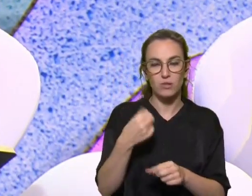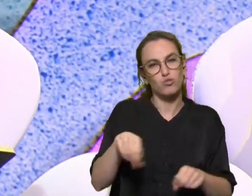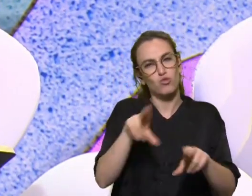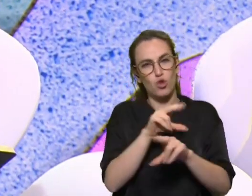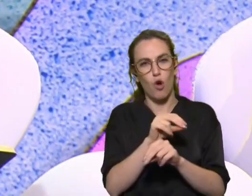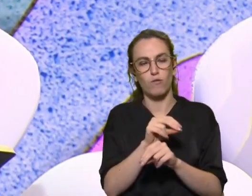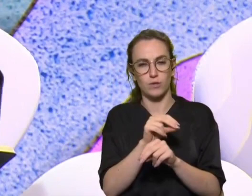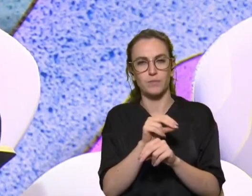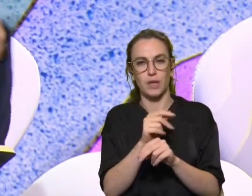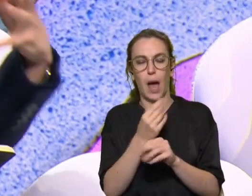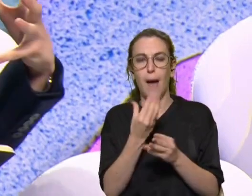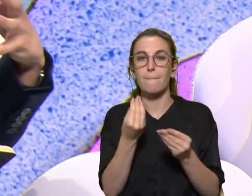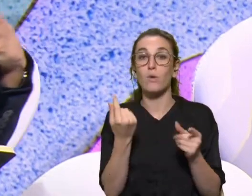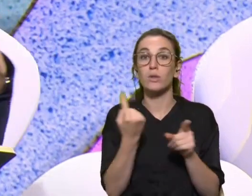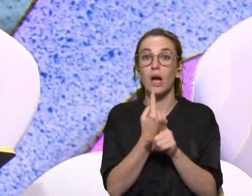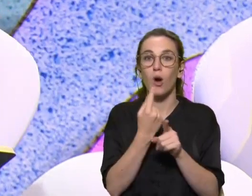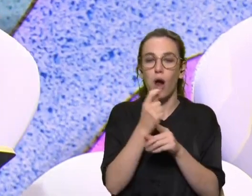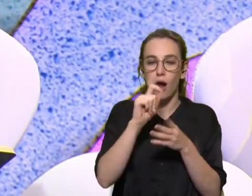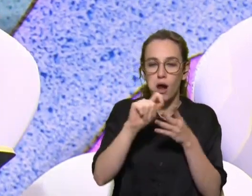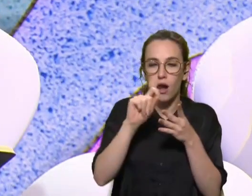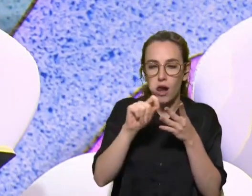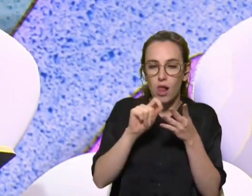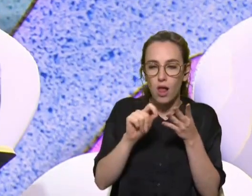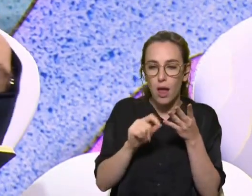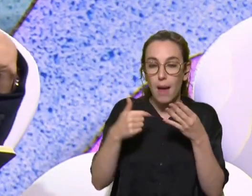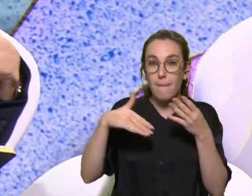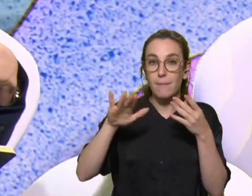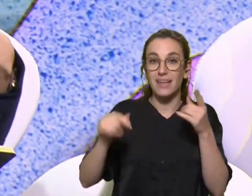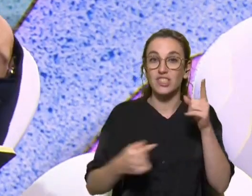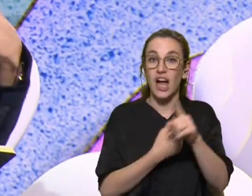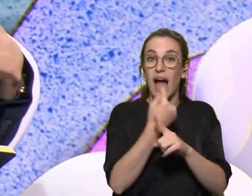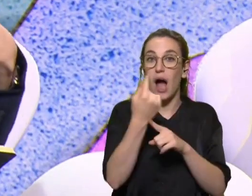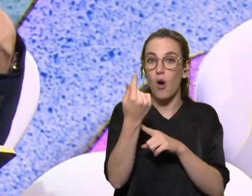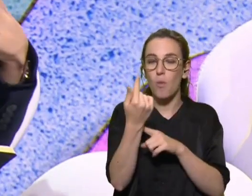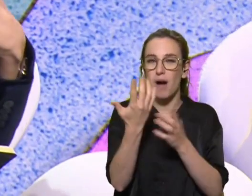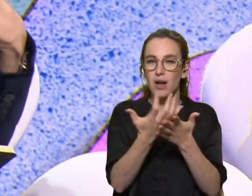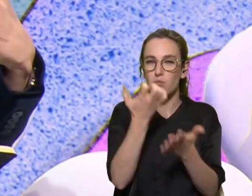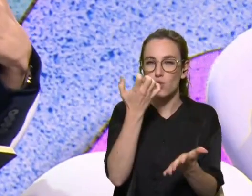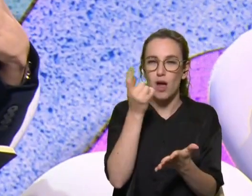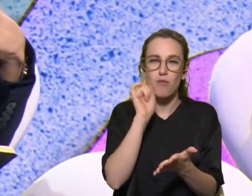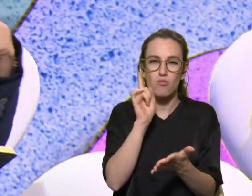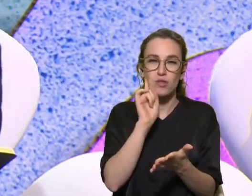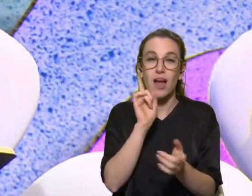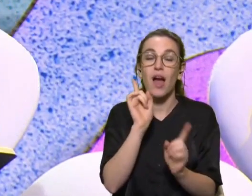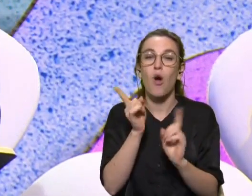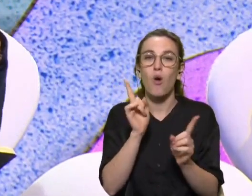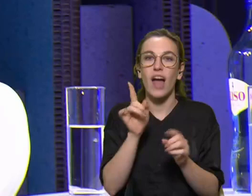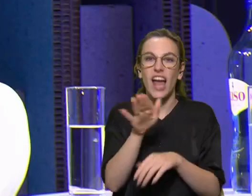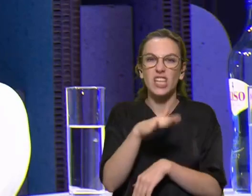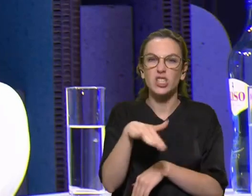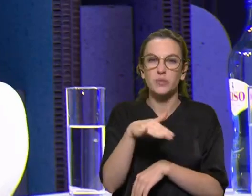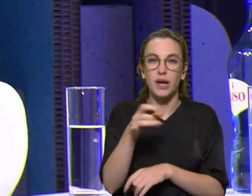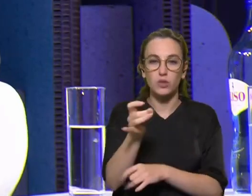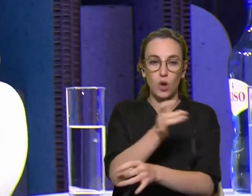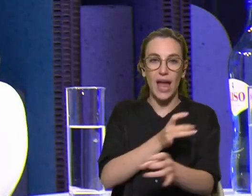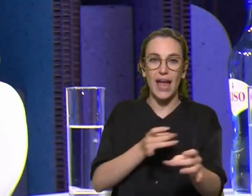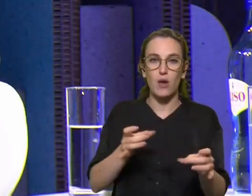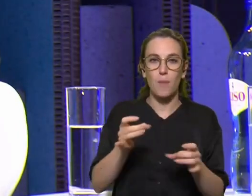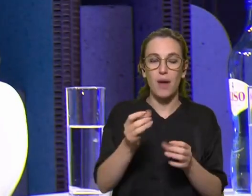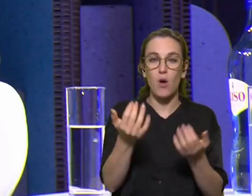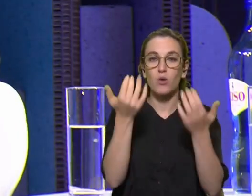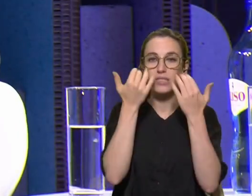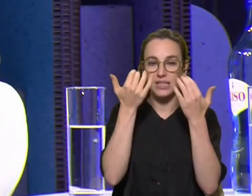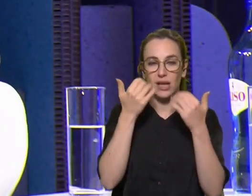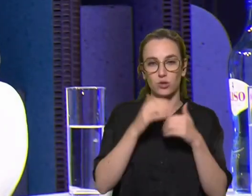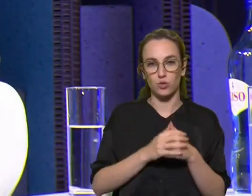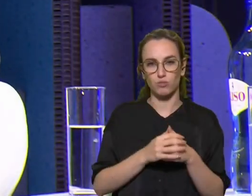there are many other concrete measures, but one is very important, which is the creation of the European data spaces,